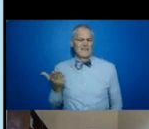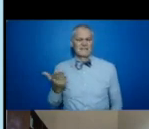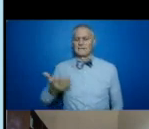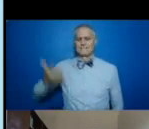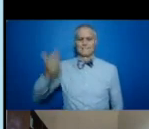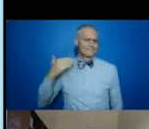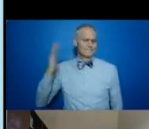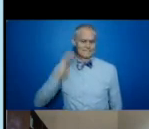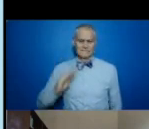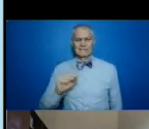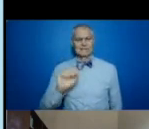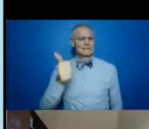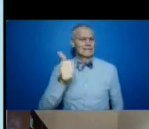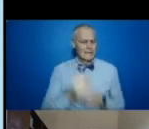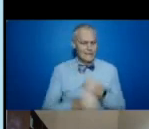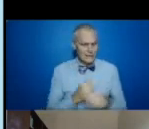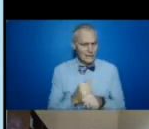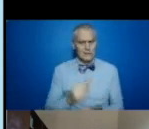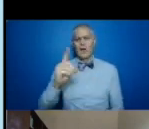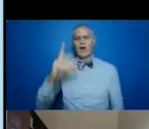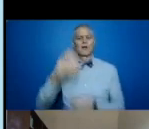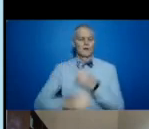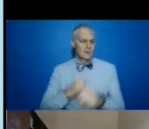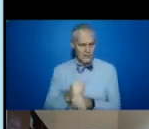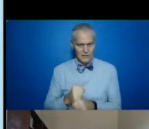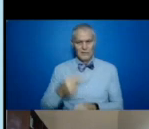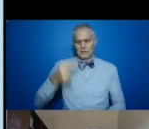decades, centuries, generations old.